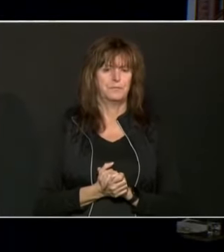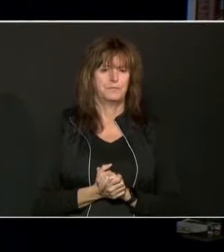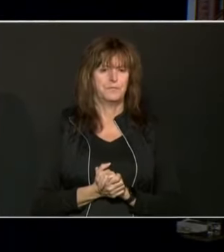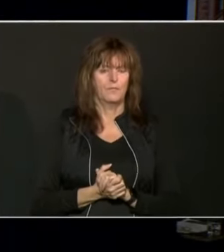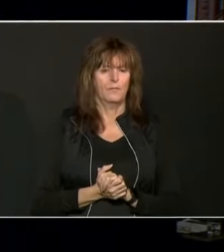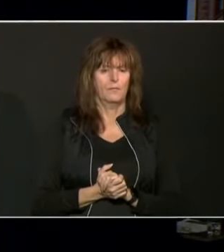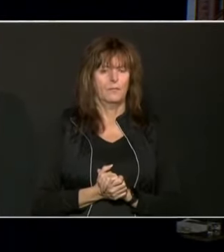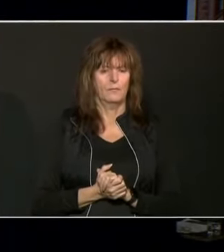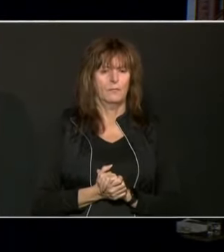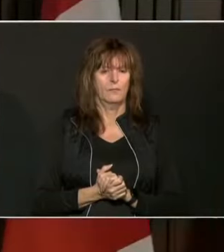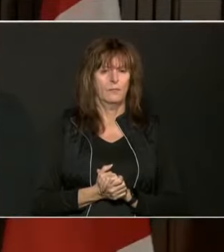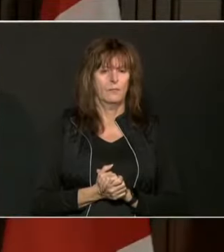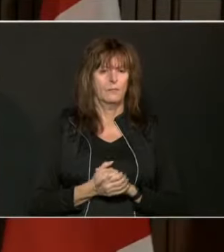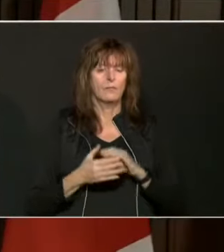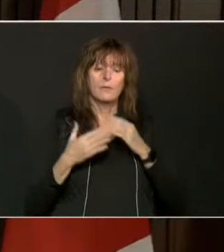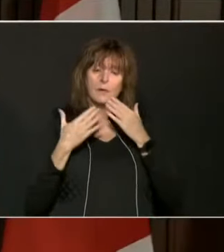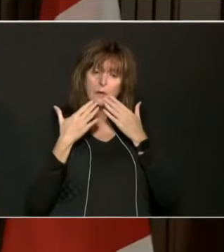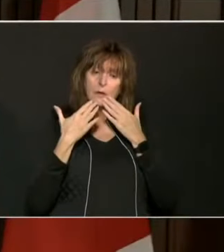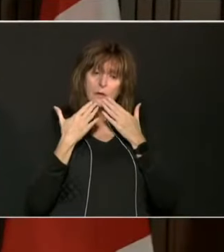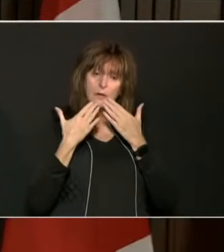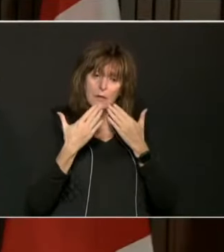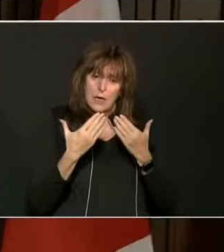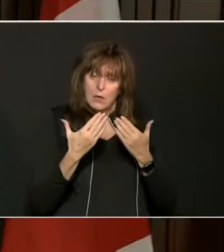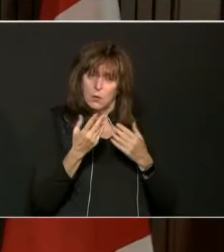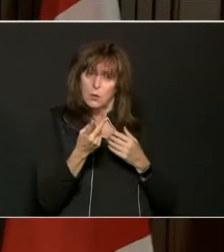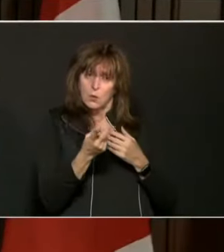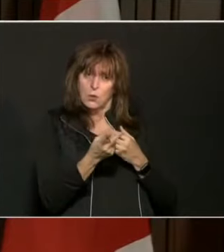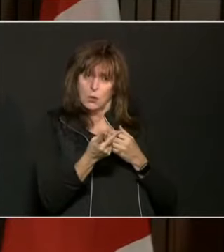Okay, well, thank you, Dr. Brown and Dr. Huyer.